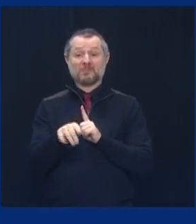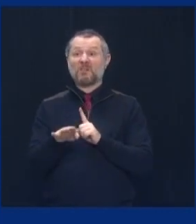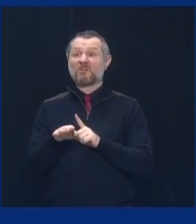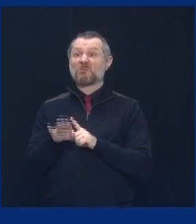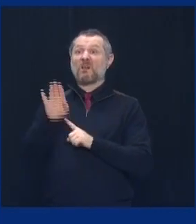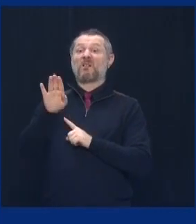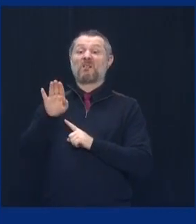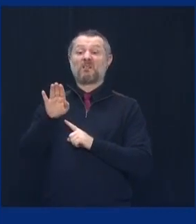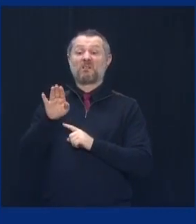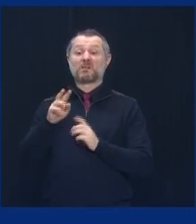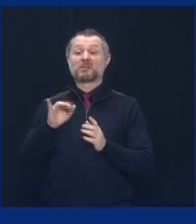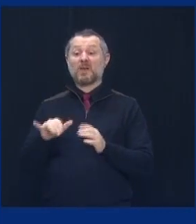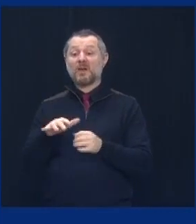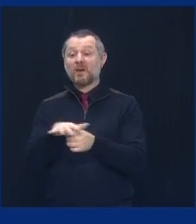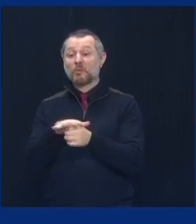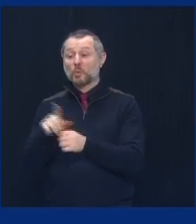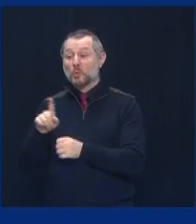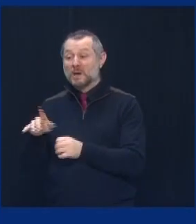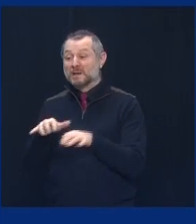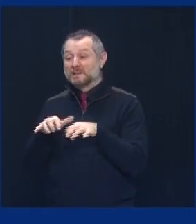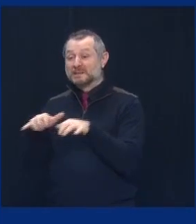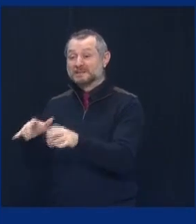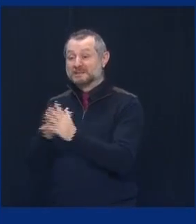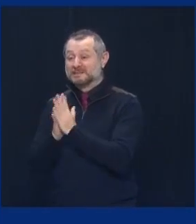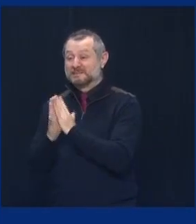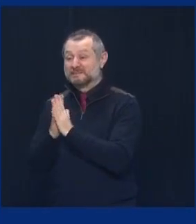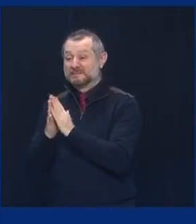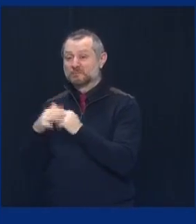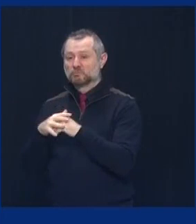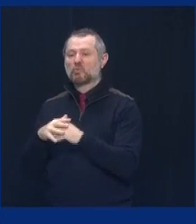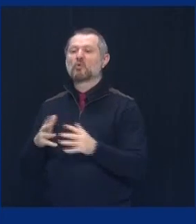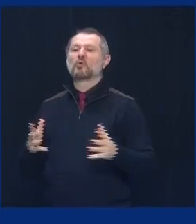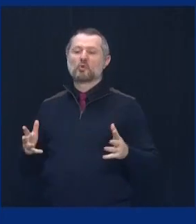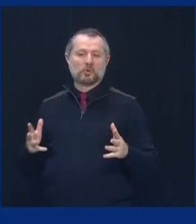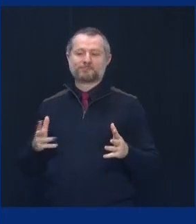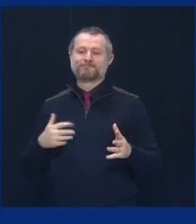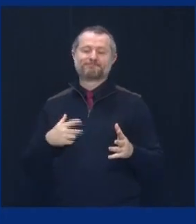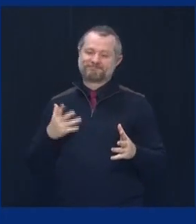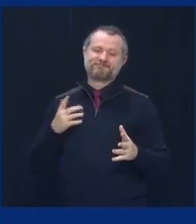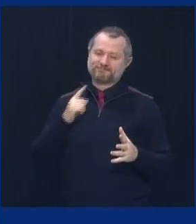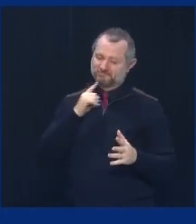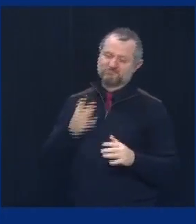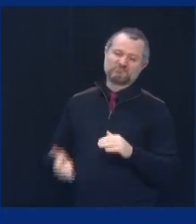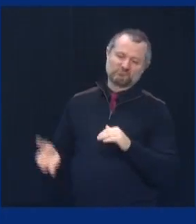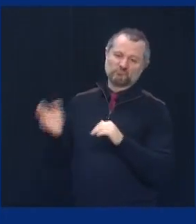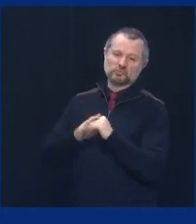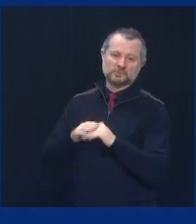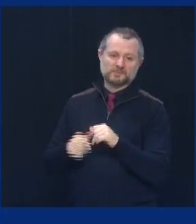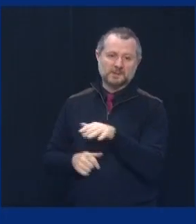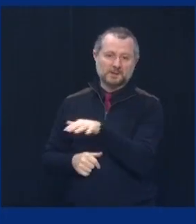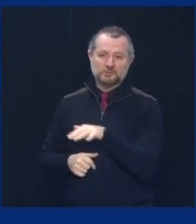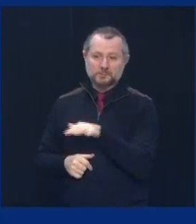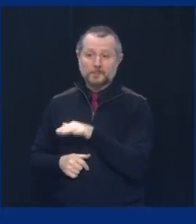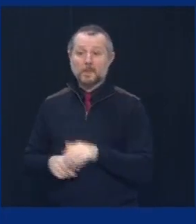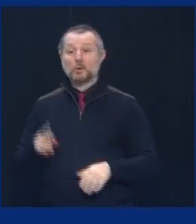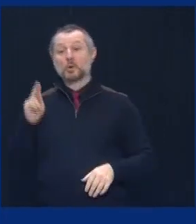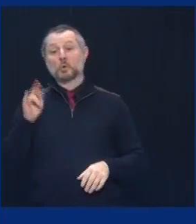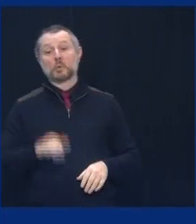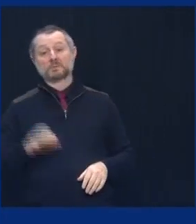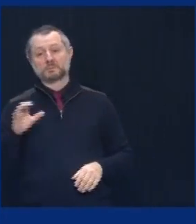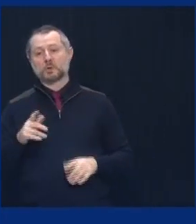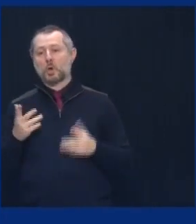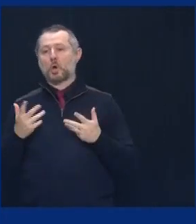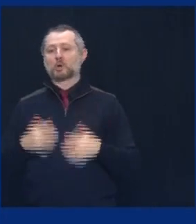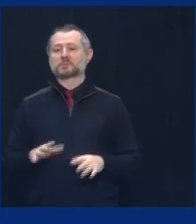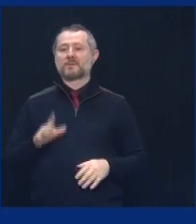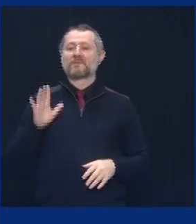dense environment is really a compounding problem. Now, New York City is already only at